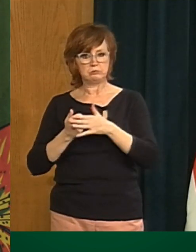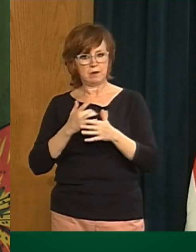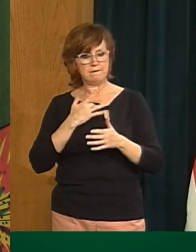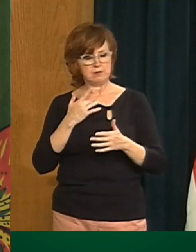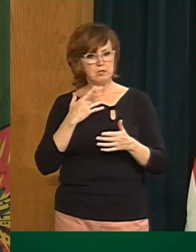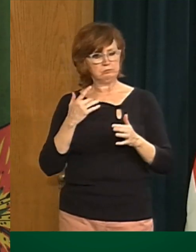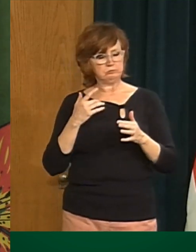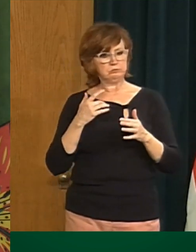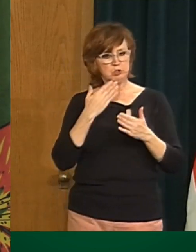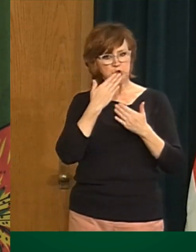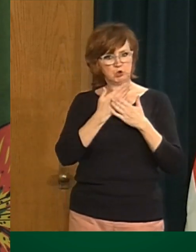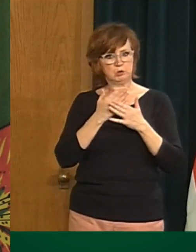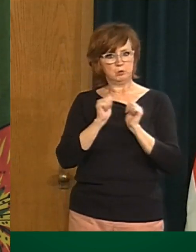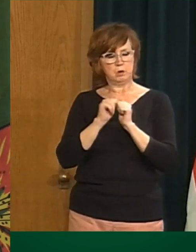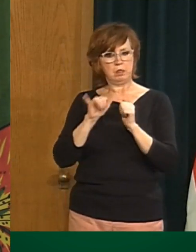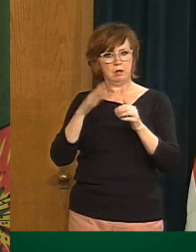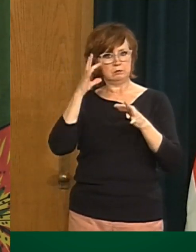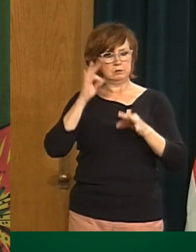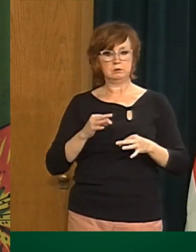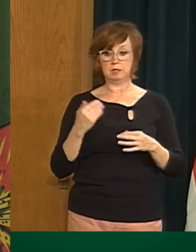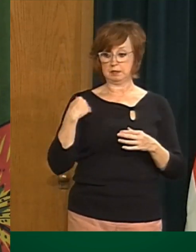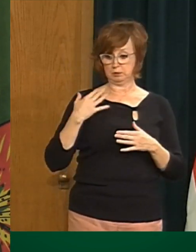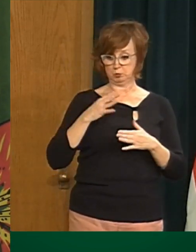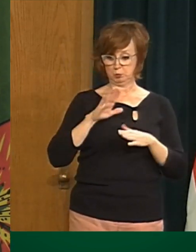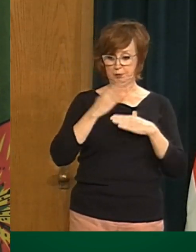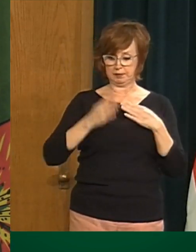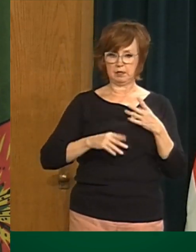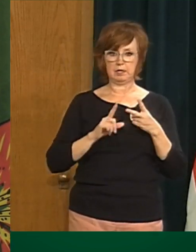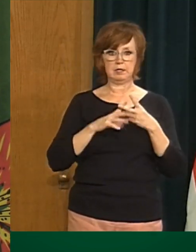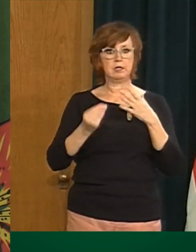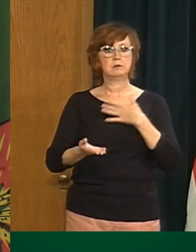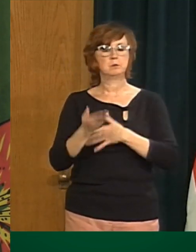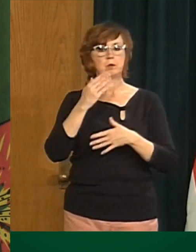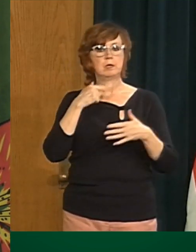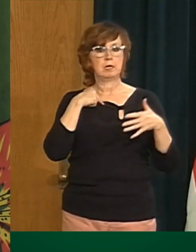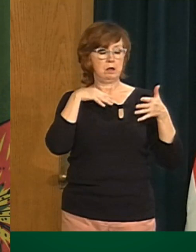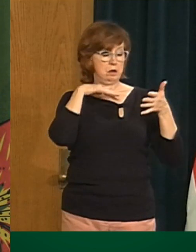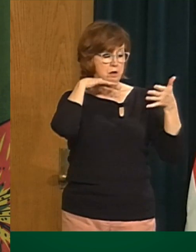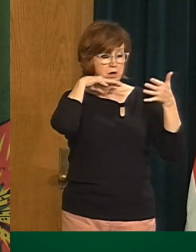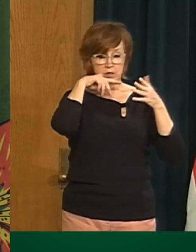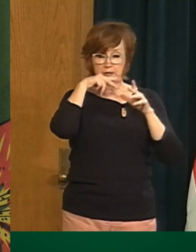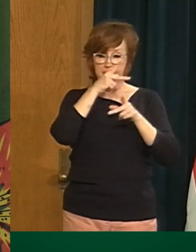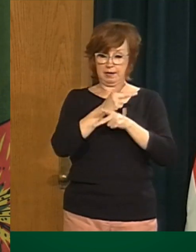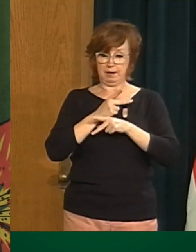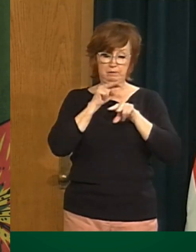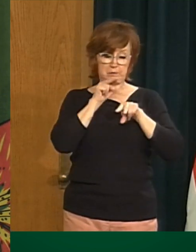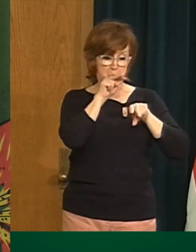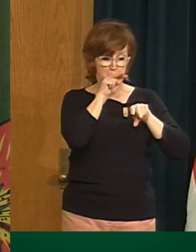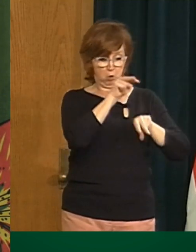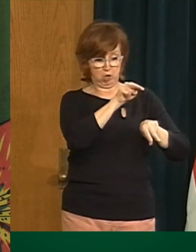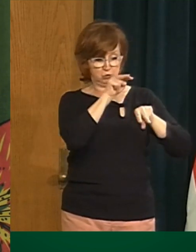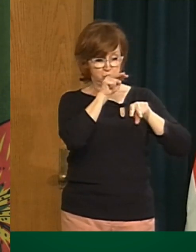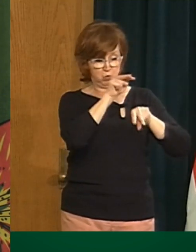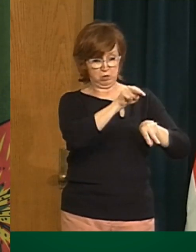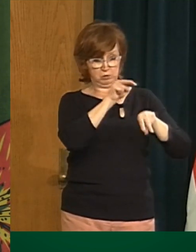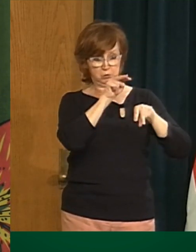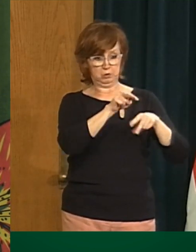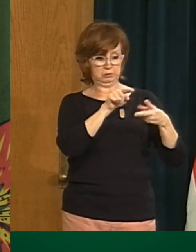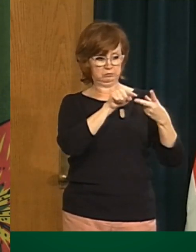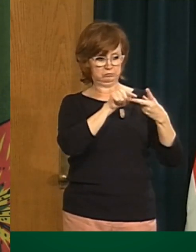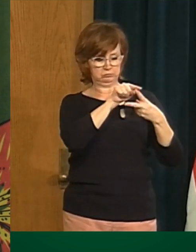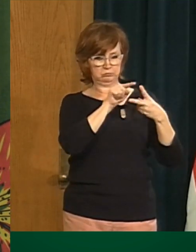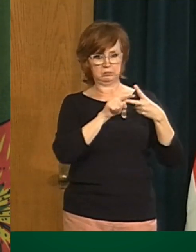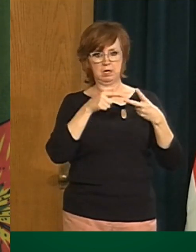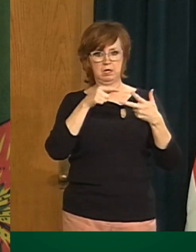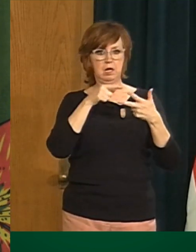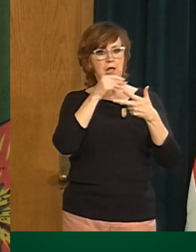past morning and the course of the weekend, is I've been monitoring very closely the potential and the isolated outbreaks that we have in